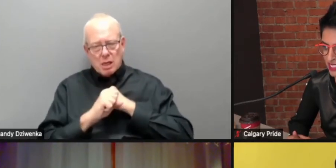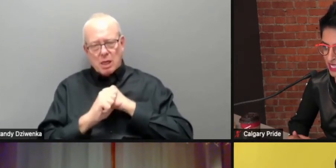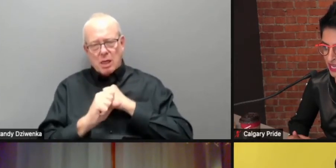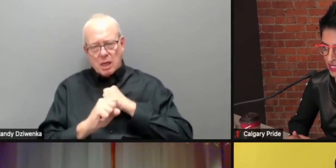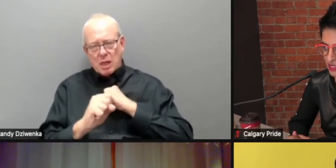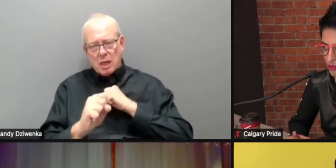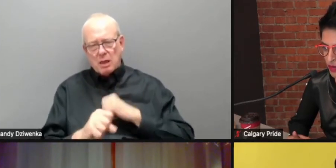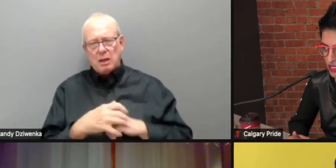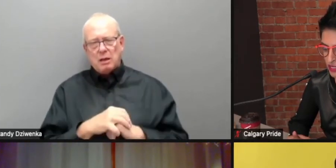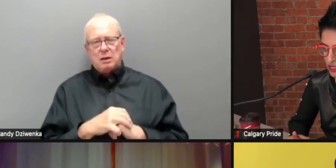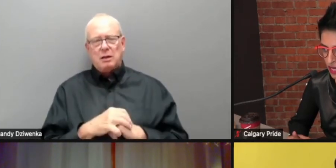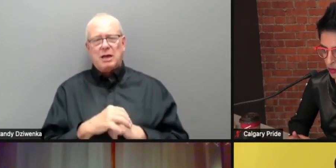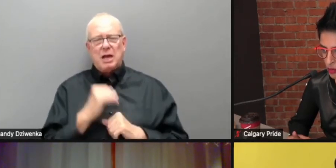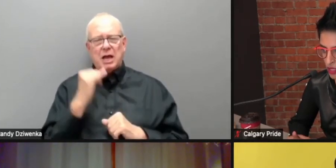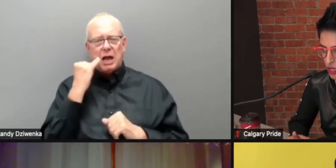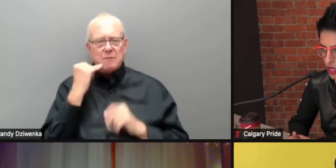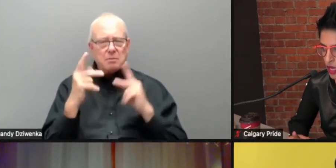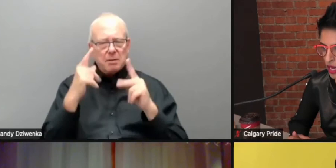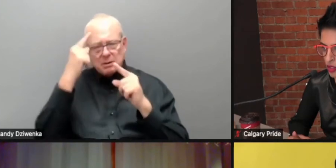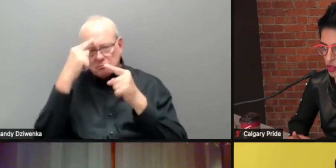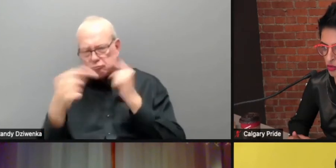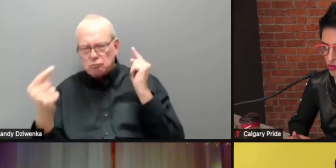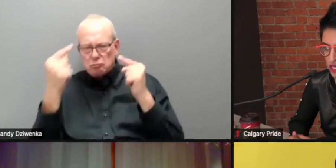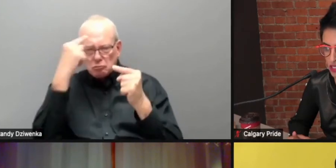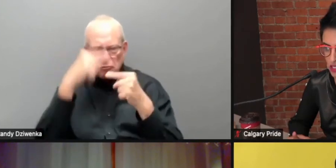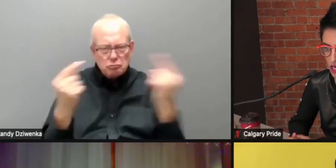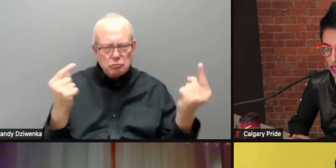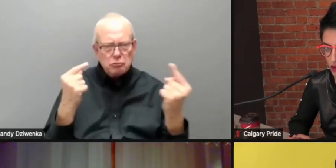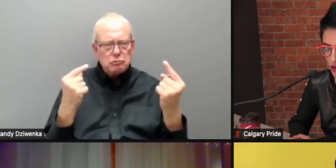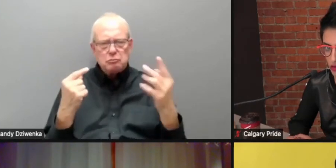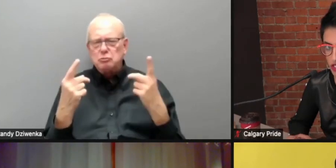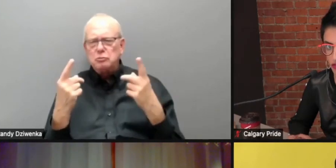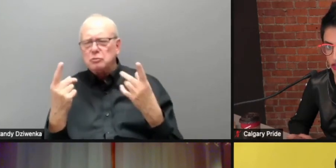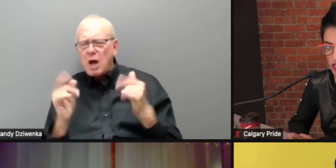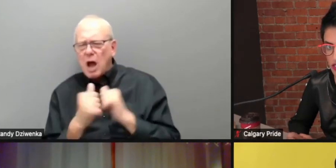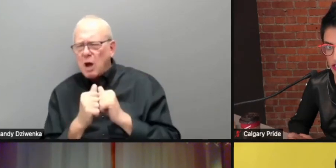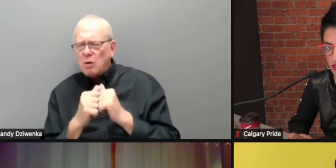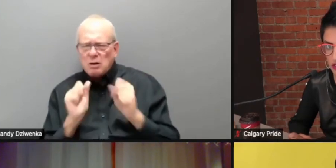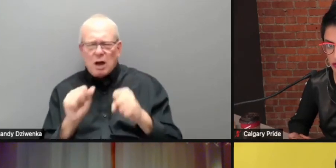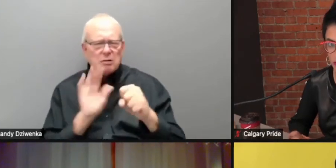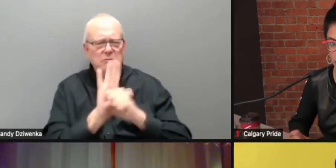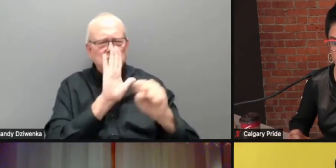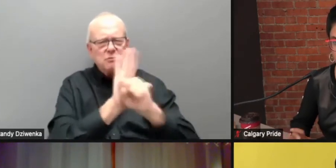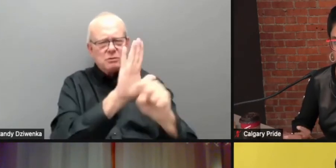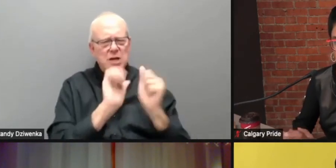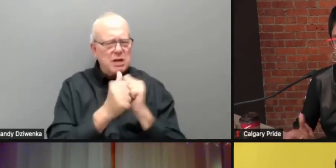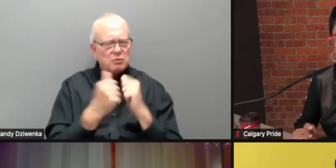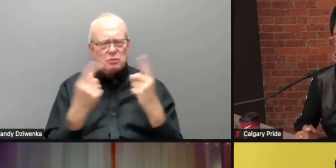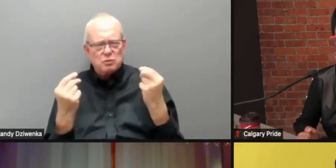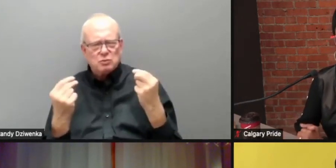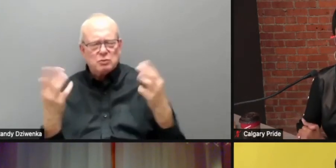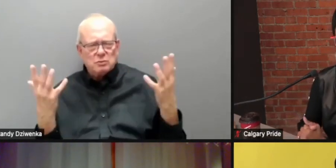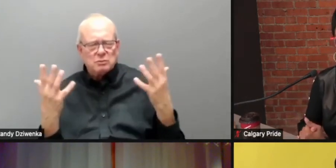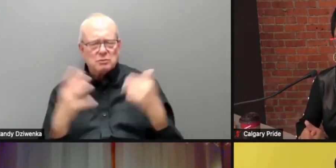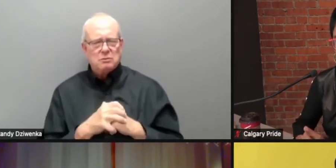what is the next best step? How do you reconcile those differences?